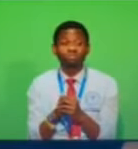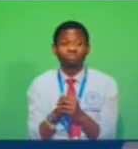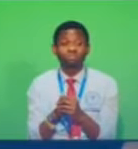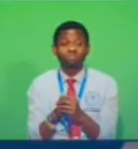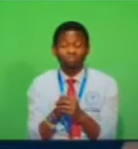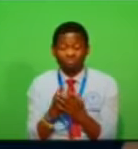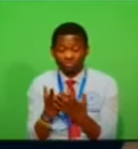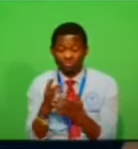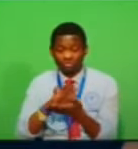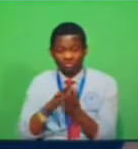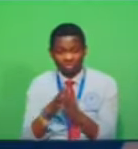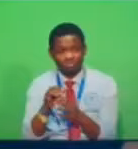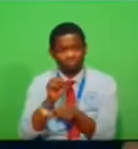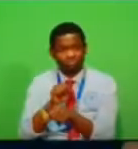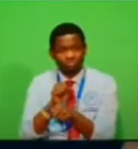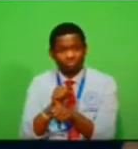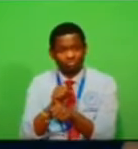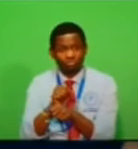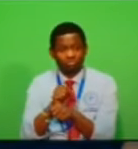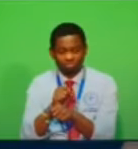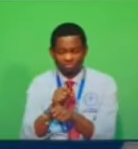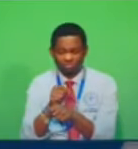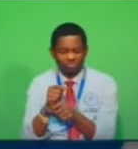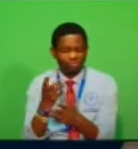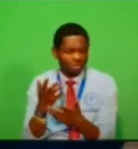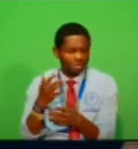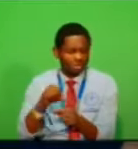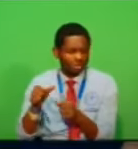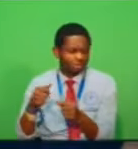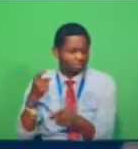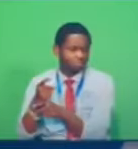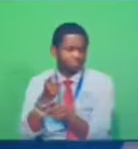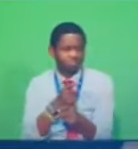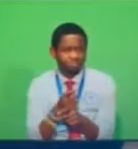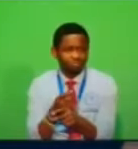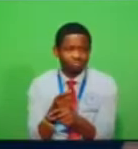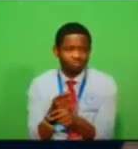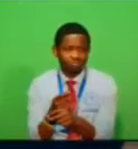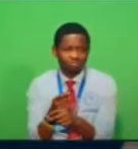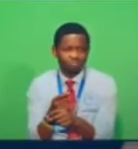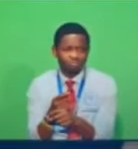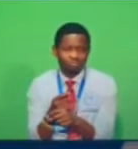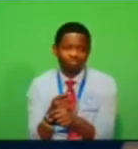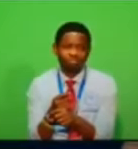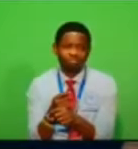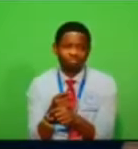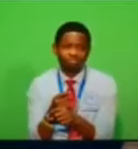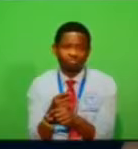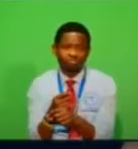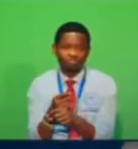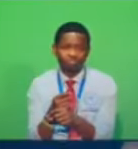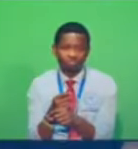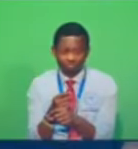USAID. And beloved, the rest is history. Now, when USAID hired me, within 2 years, and I'm saying all of